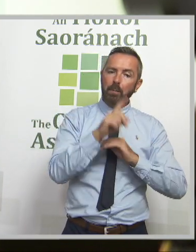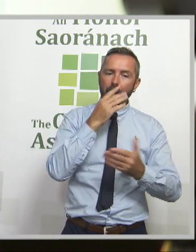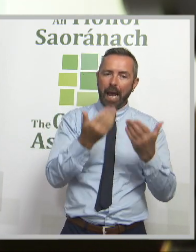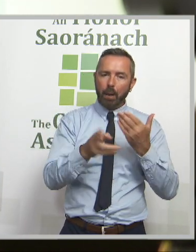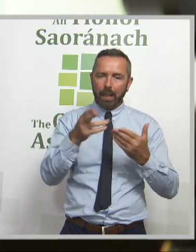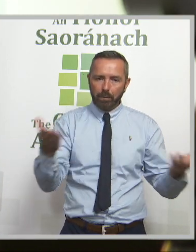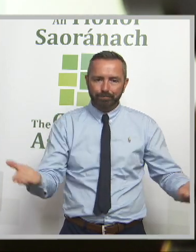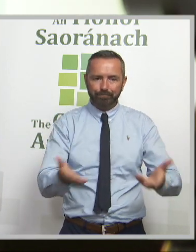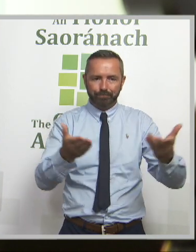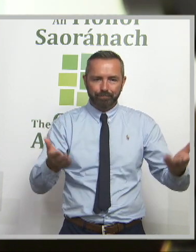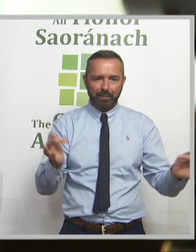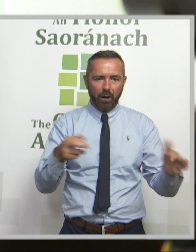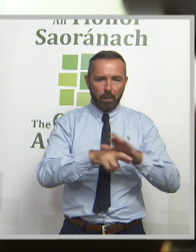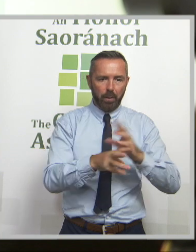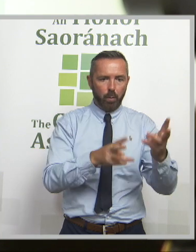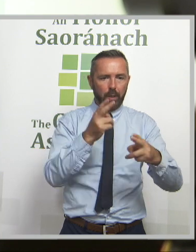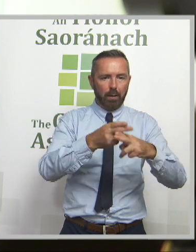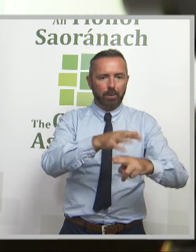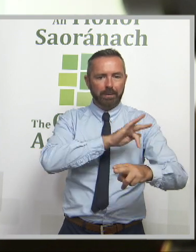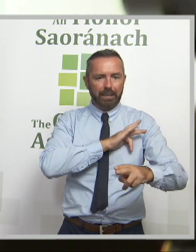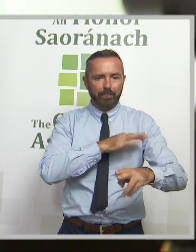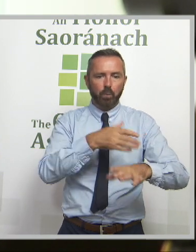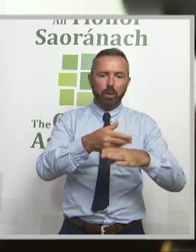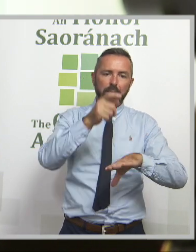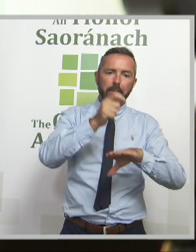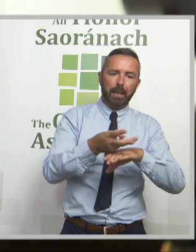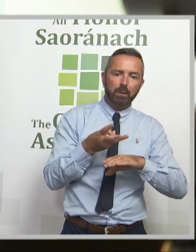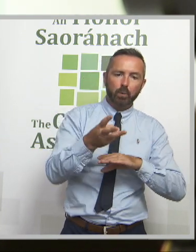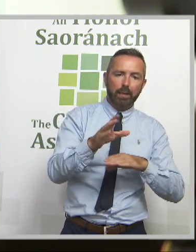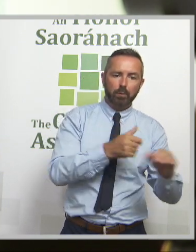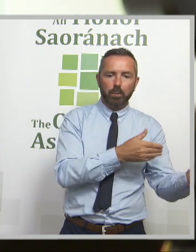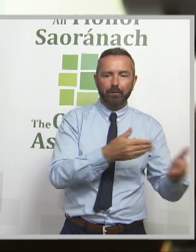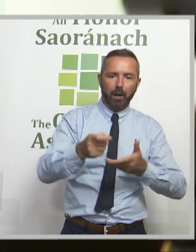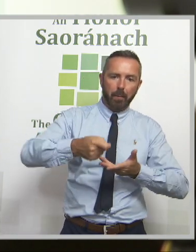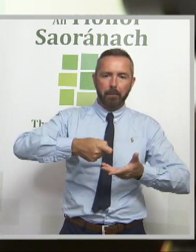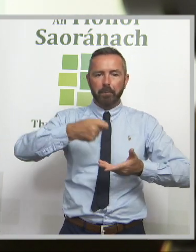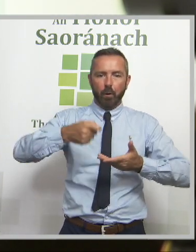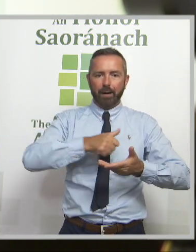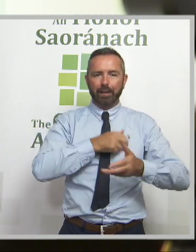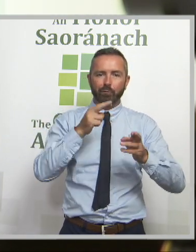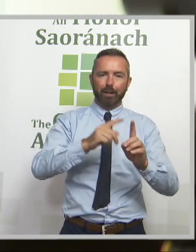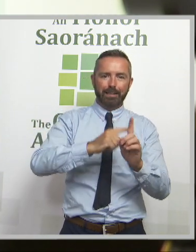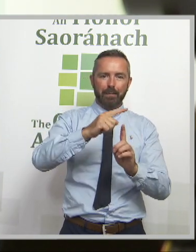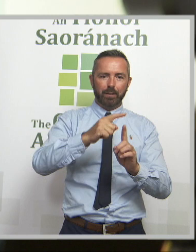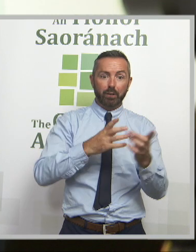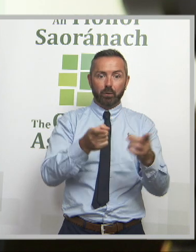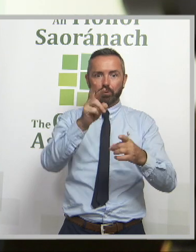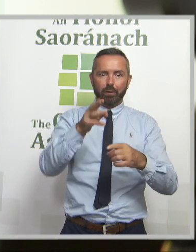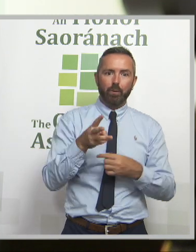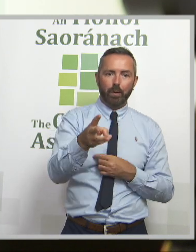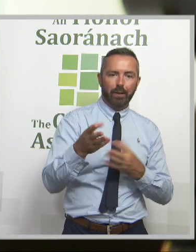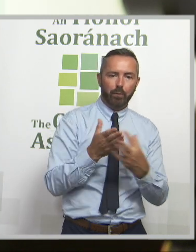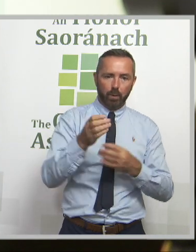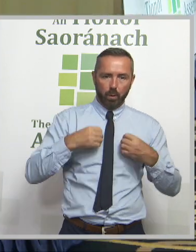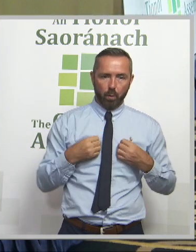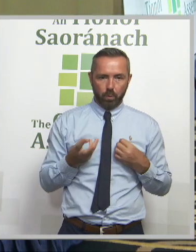farming community to work out themselves how they deliver porridge at the correct temperature through a variety of different means, through their own initiative,